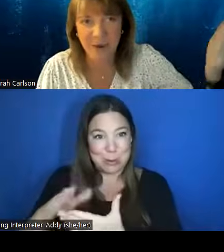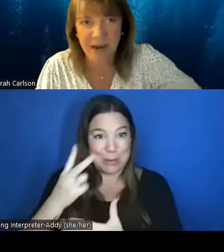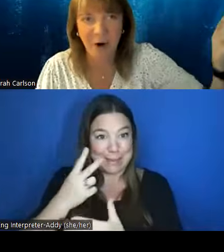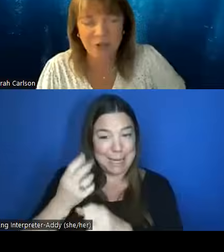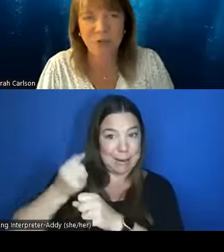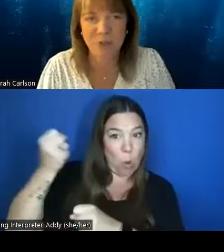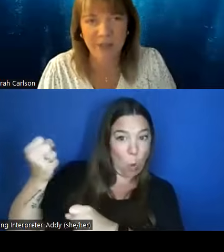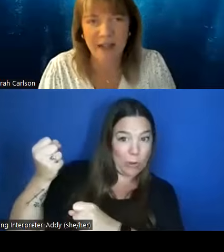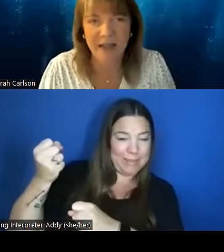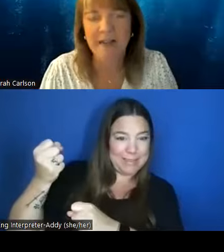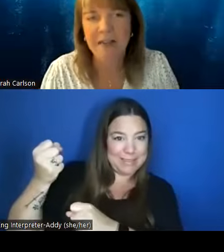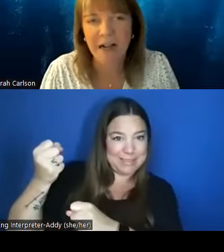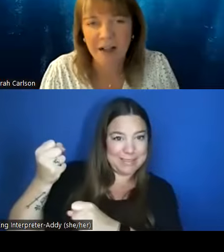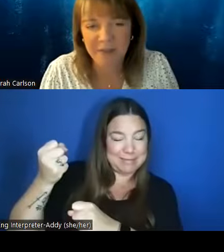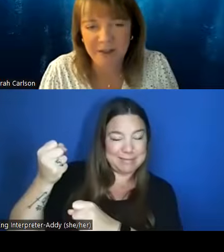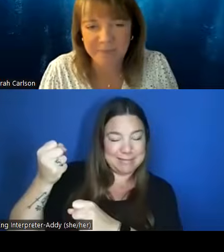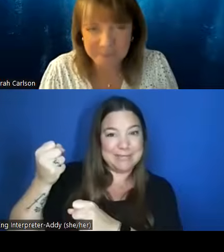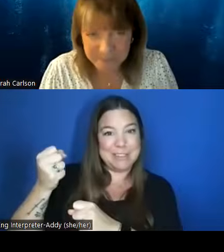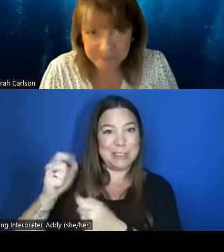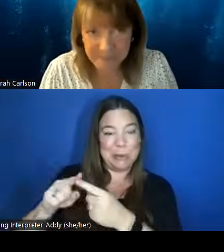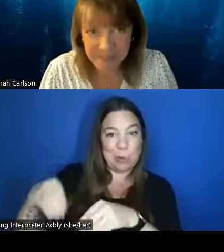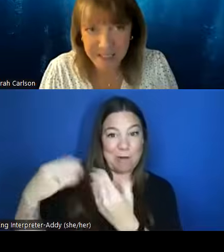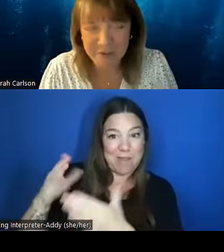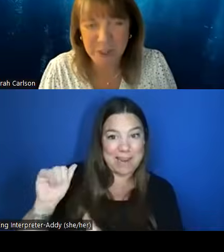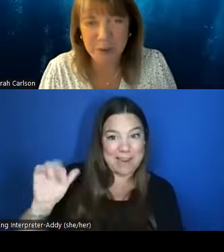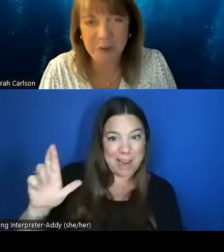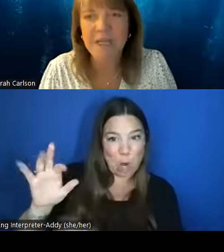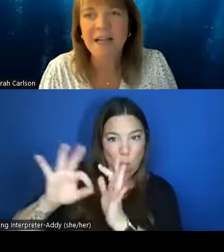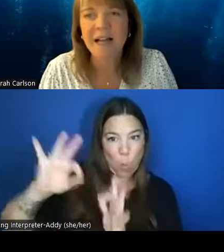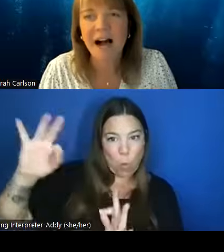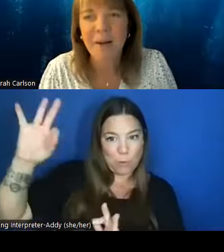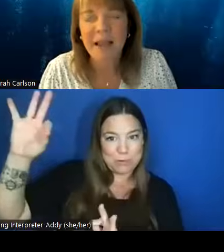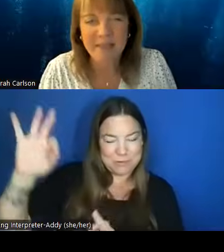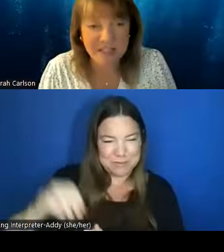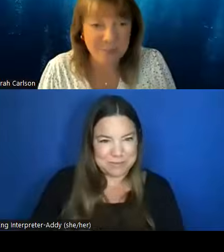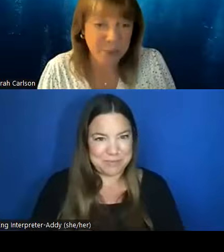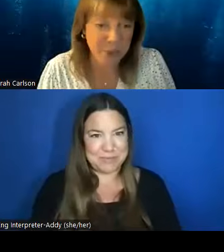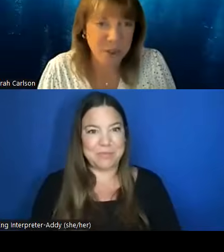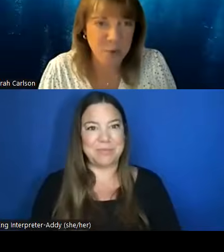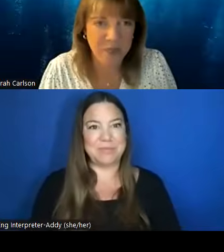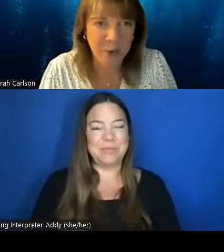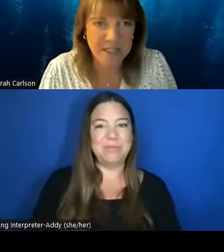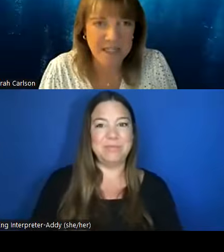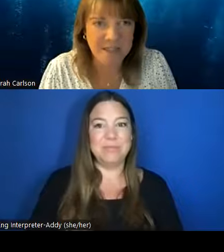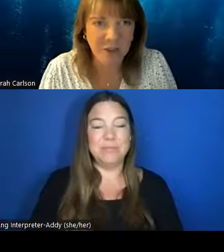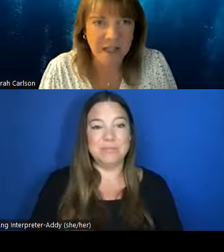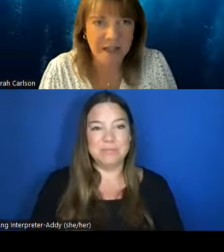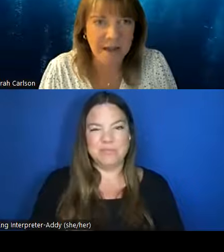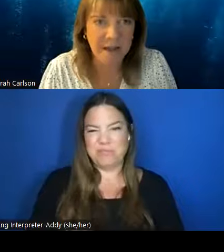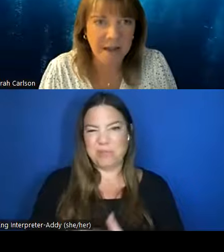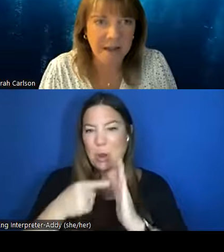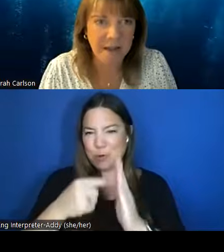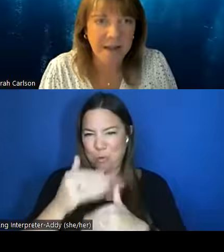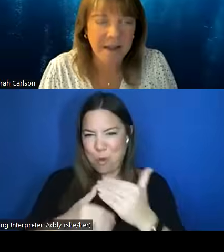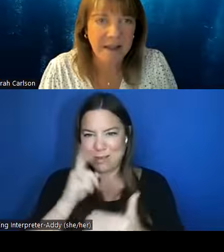of air to supply the lift balloon. And this is pretty much what that process looked like.